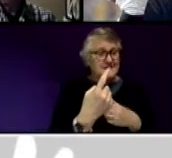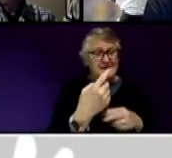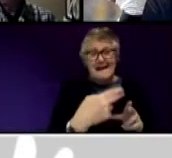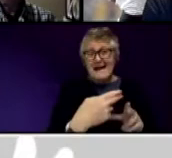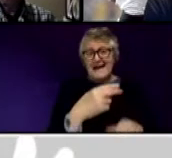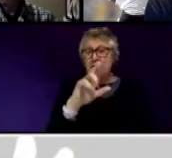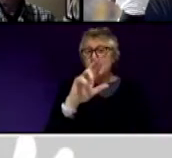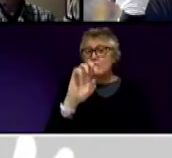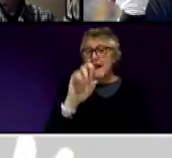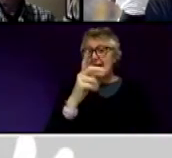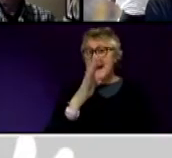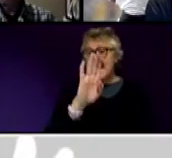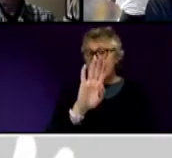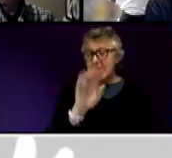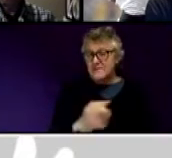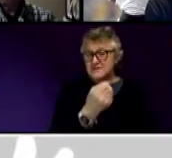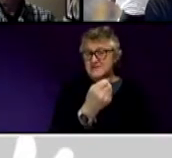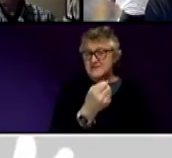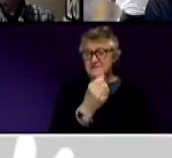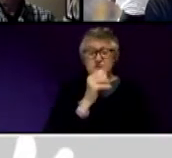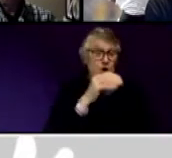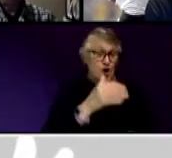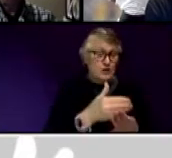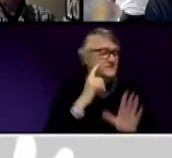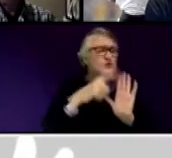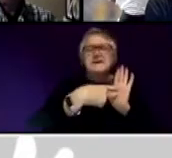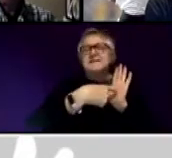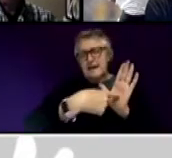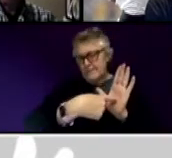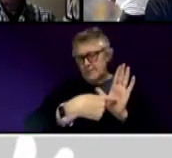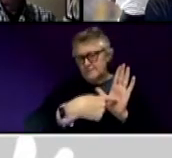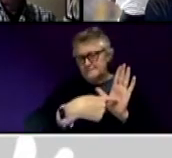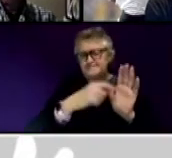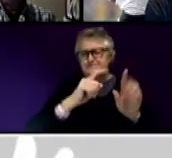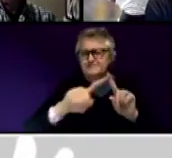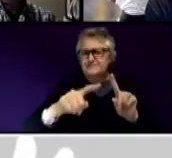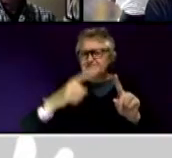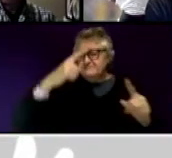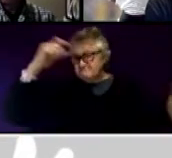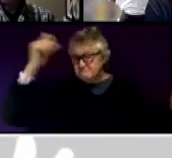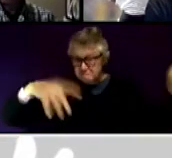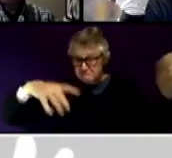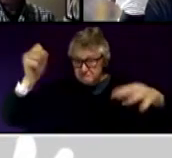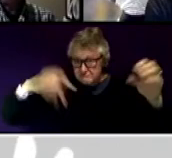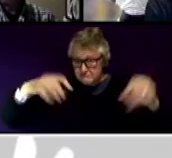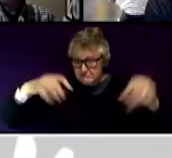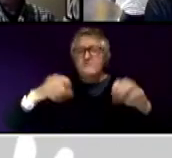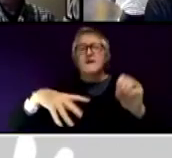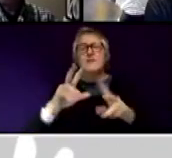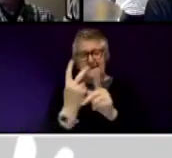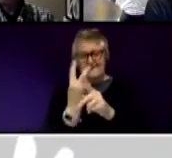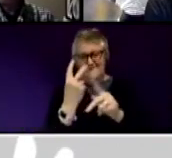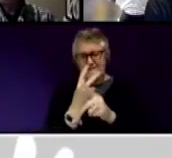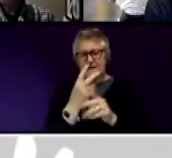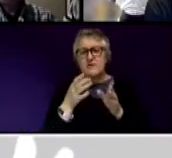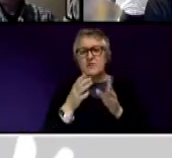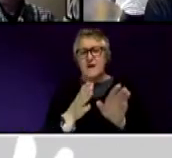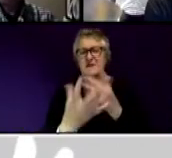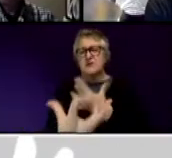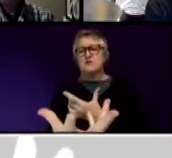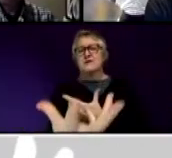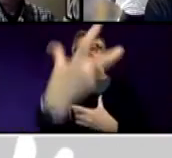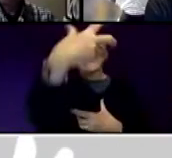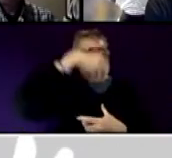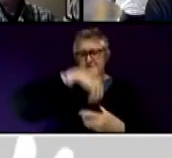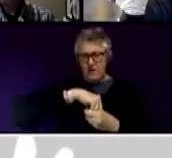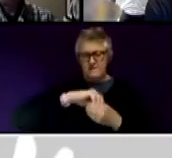put our minds together and come up with a way to get community involved. And I'm looking forward to that challenge because that